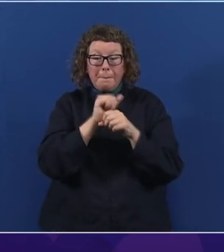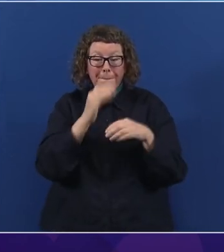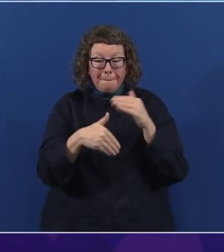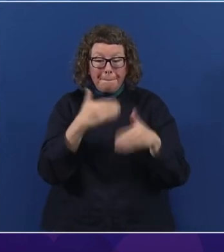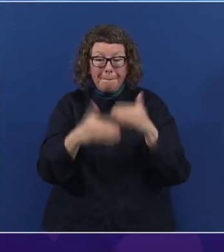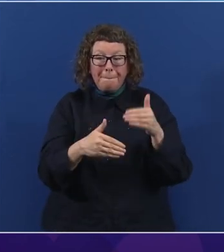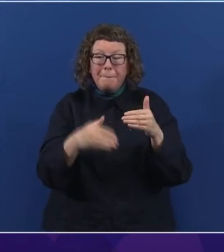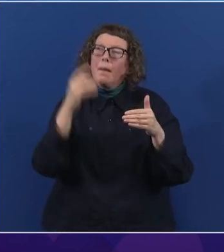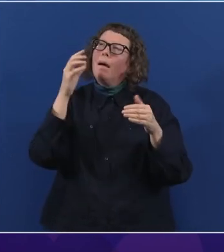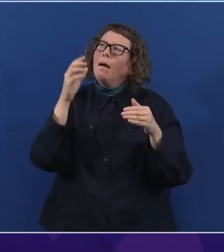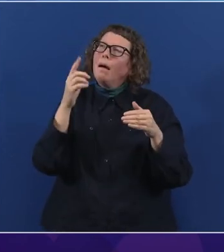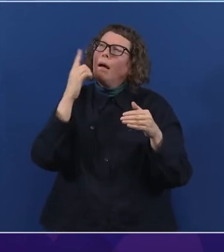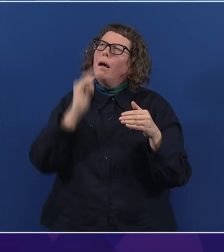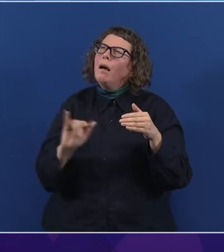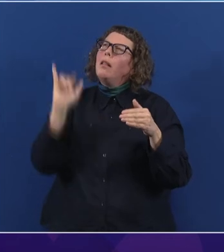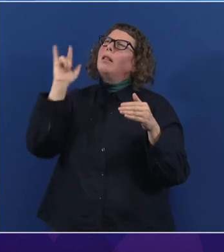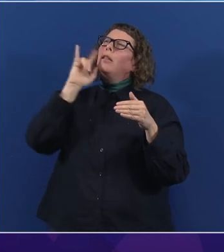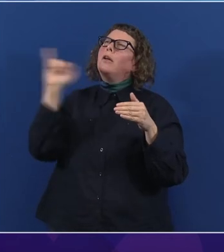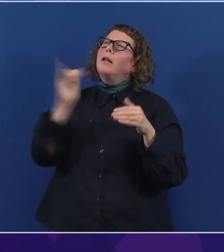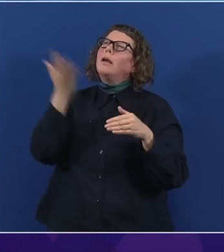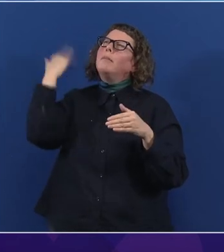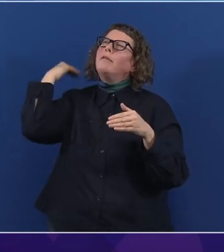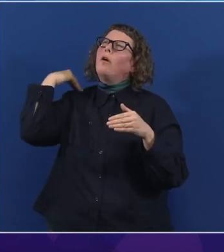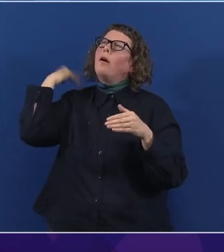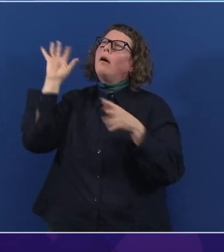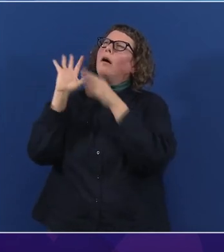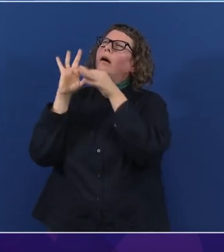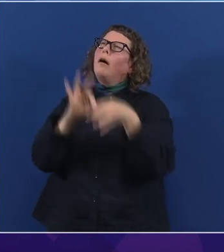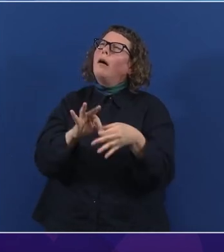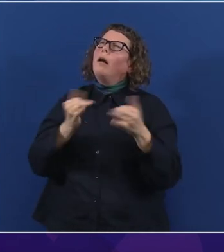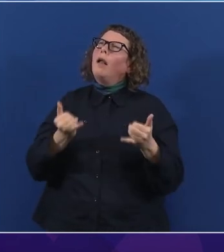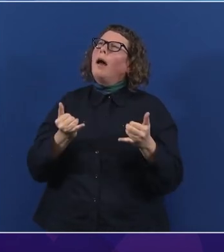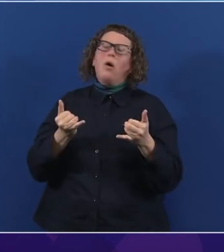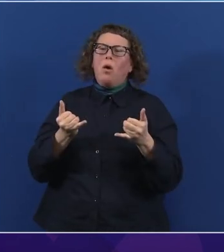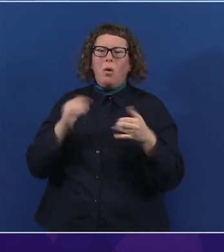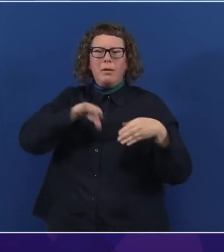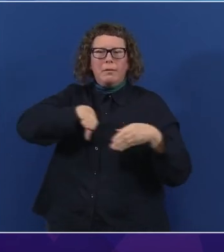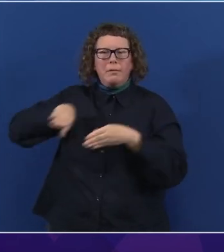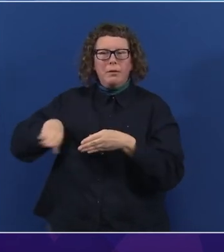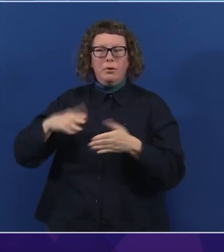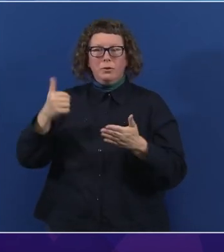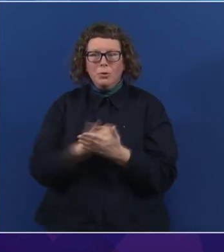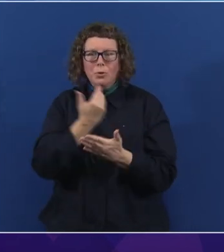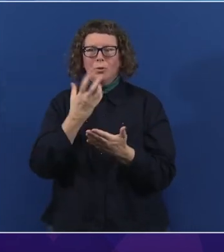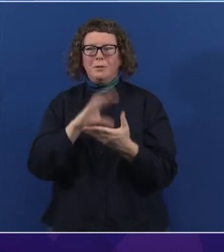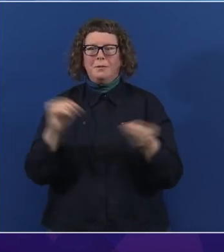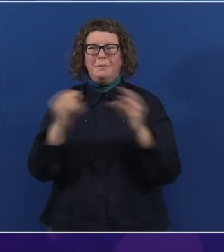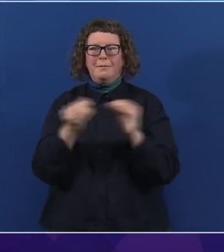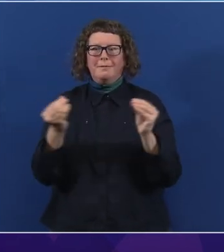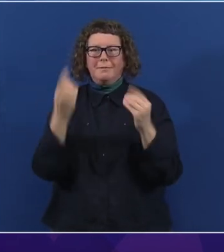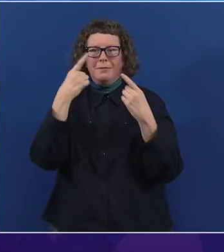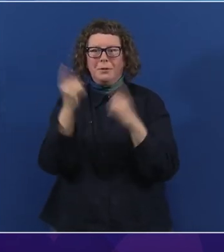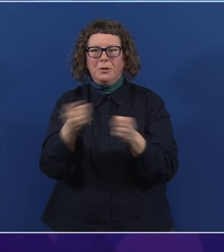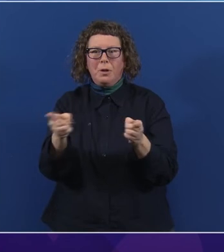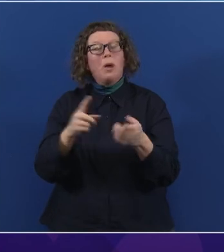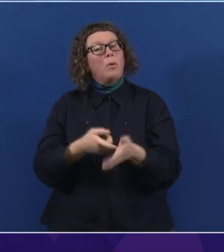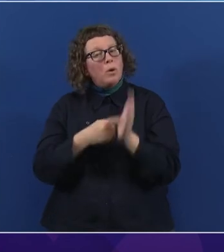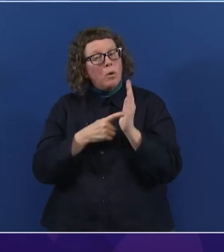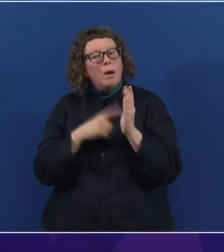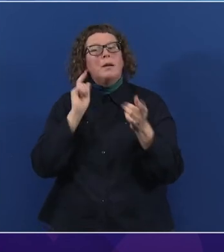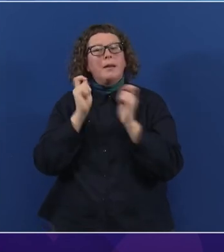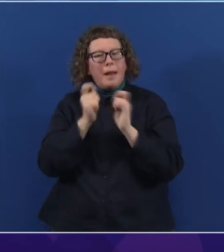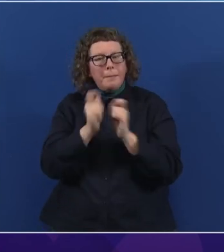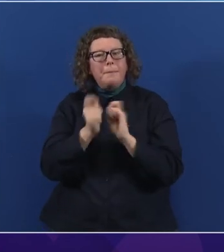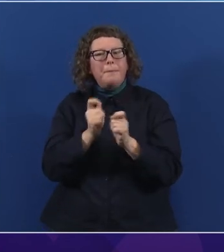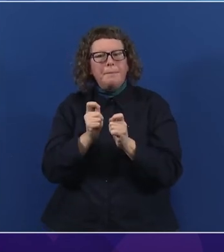pre-written book from the past. It's not. This is a story for you to write. And it's going to require you to be adaptable like you've